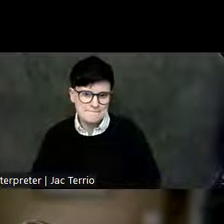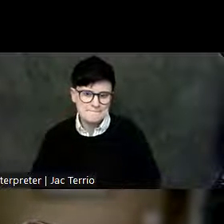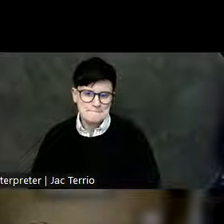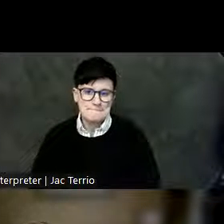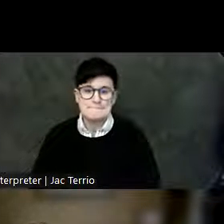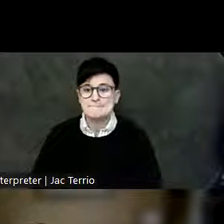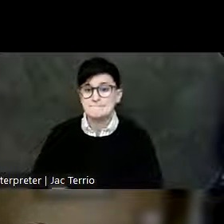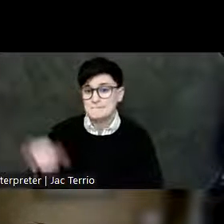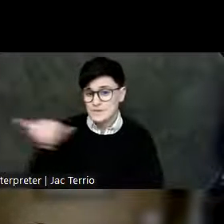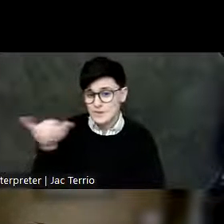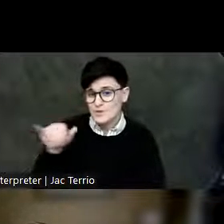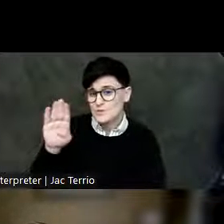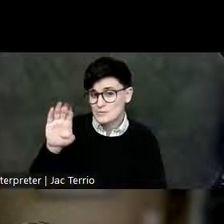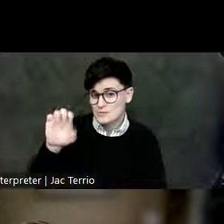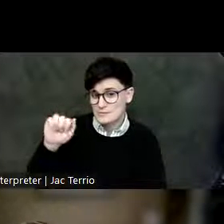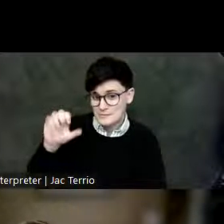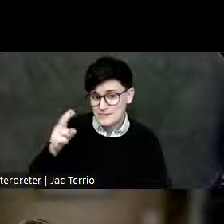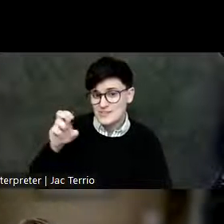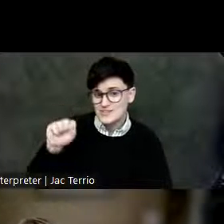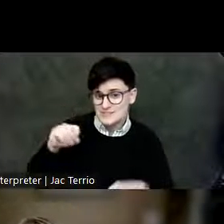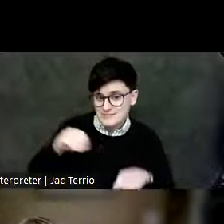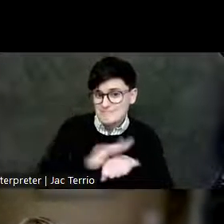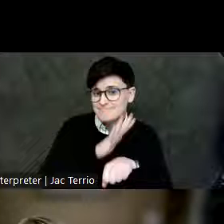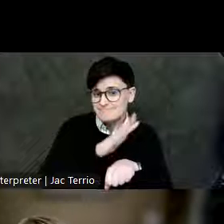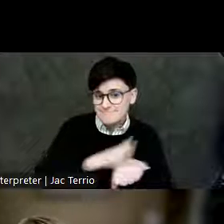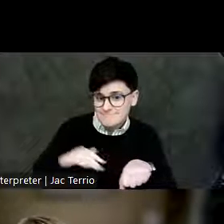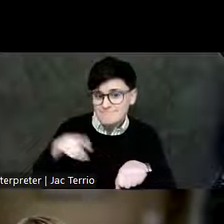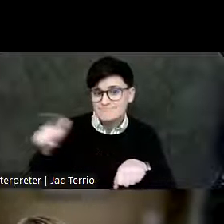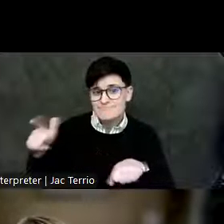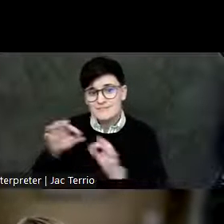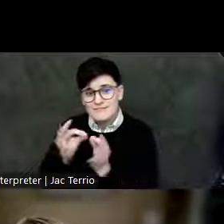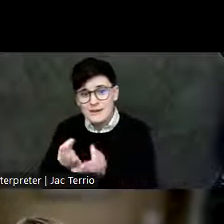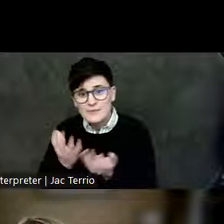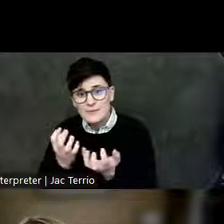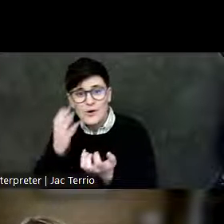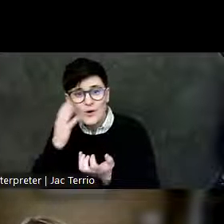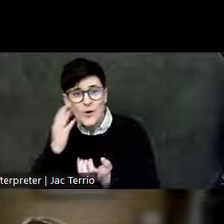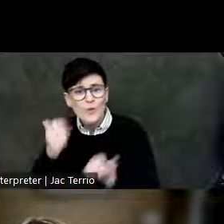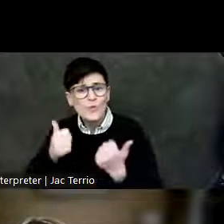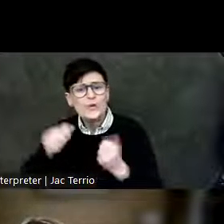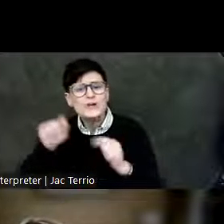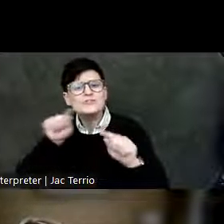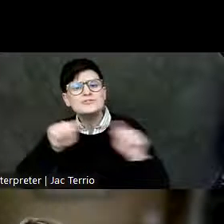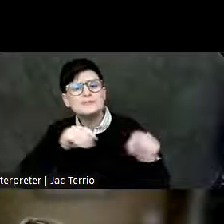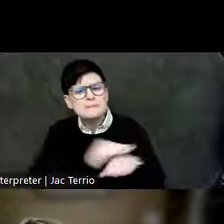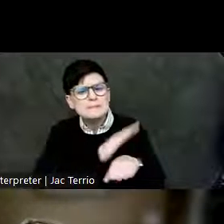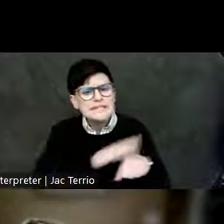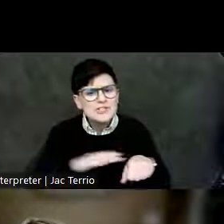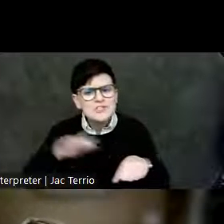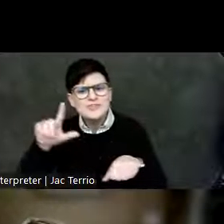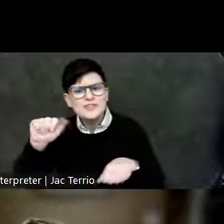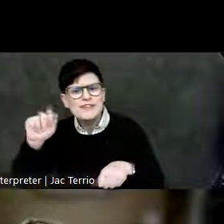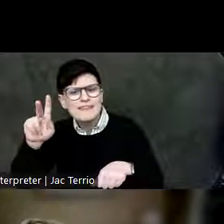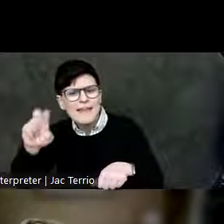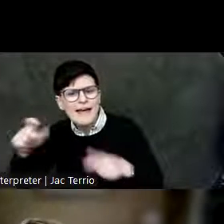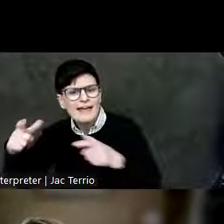Also beaches. We've had a lot of requests from families about beaches and lakes that are accessible in terms of the big